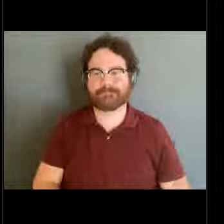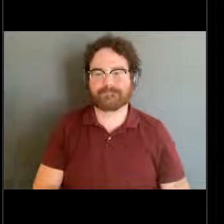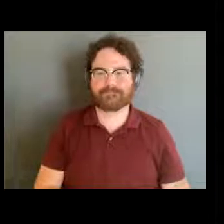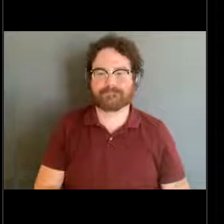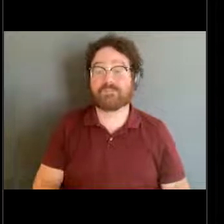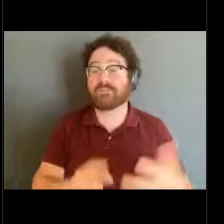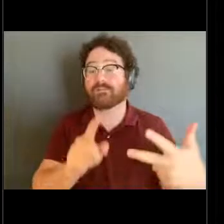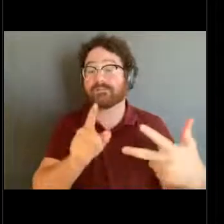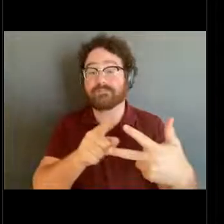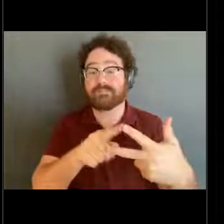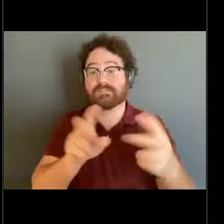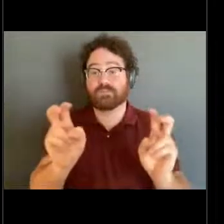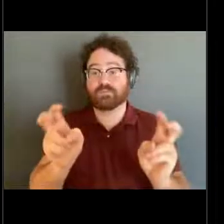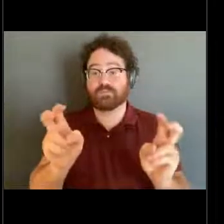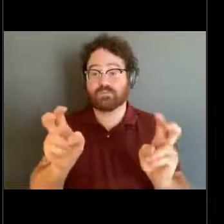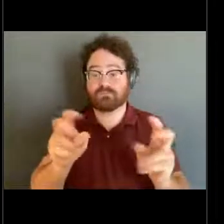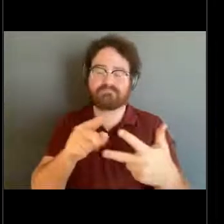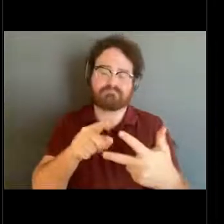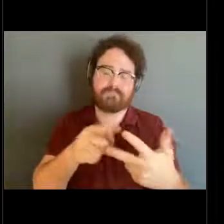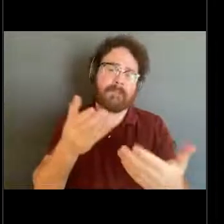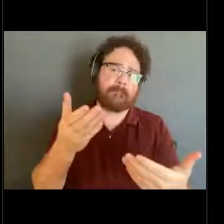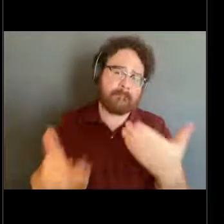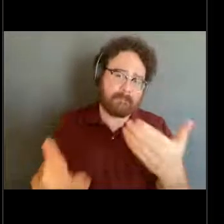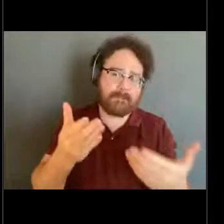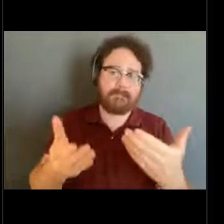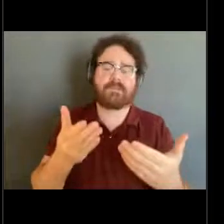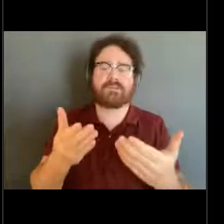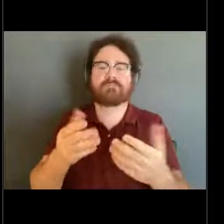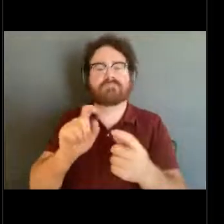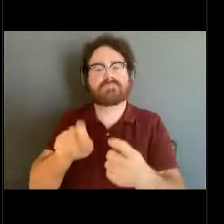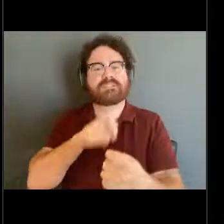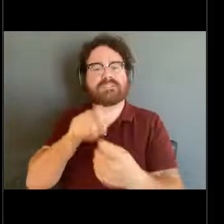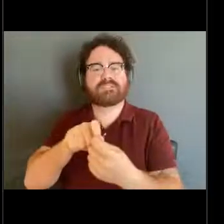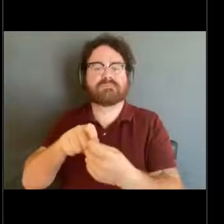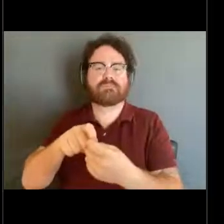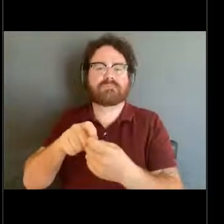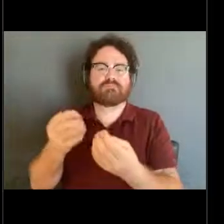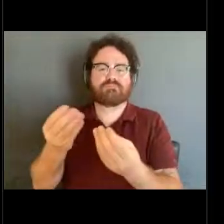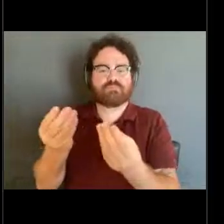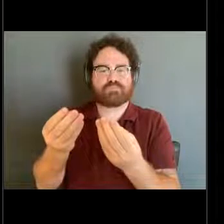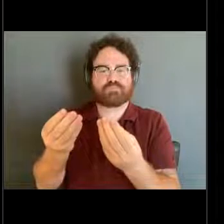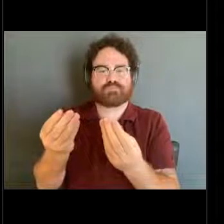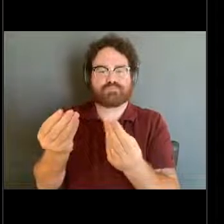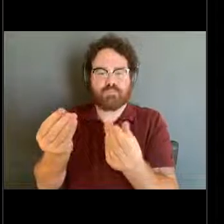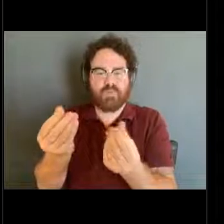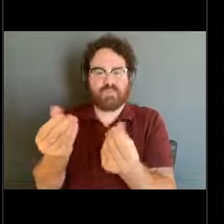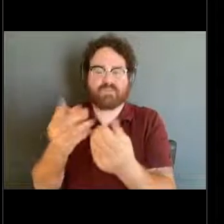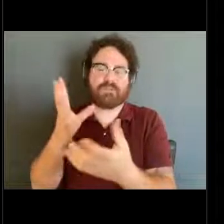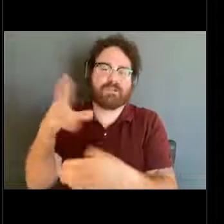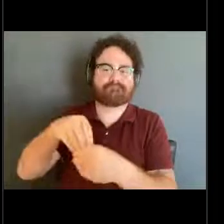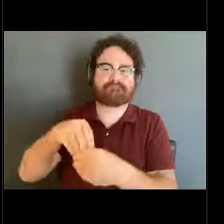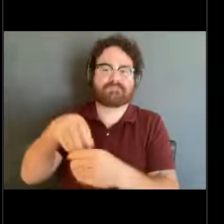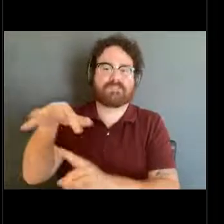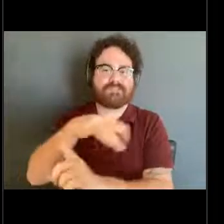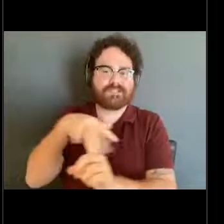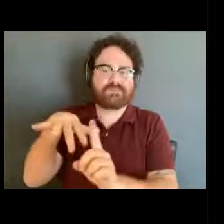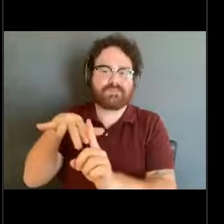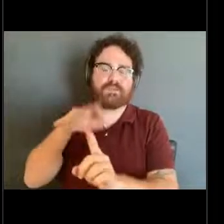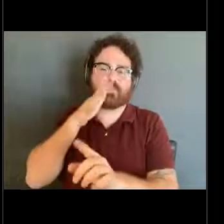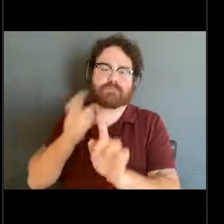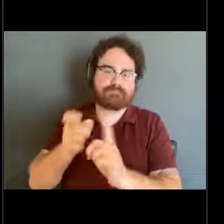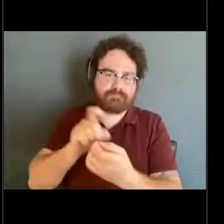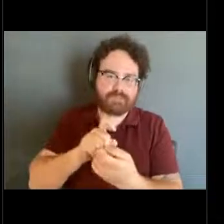Second issue could have been that fundamental processes in the atmosphere were changing or becoming more variable and affecting CFC's rate of decline in the atmosphere,